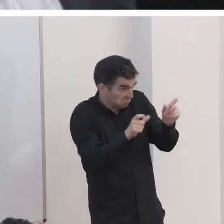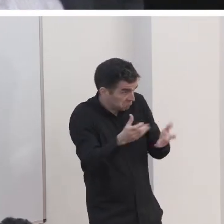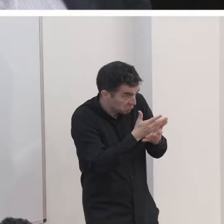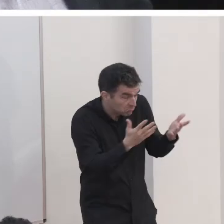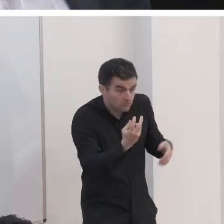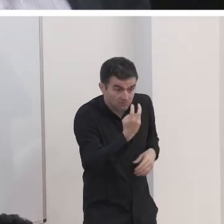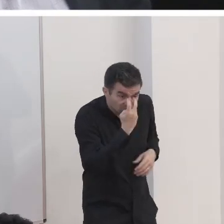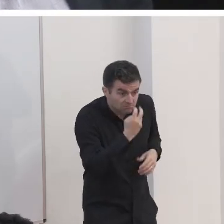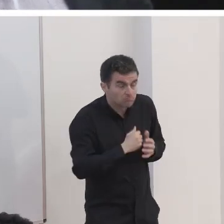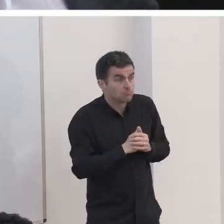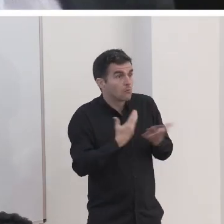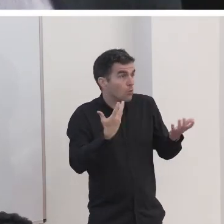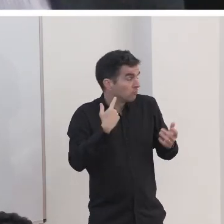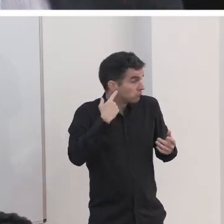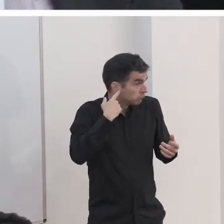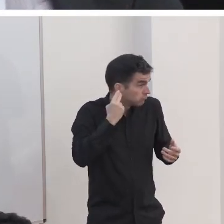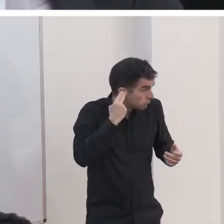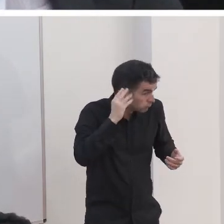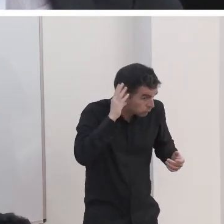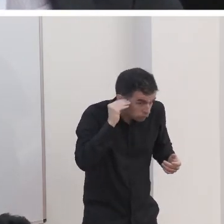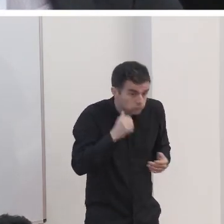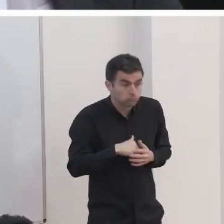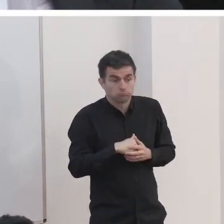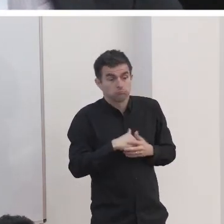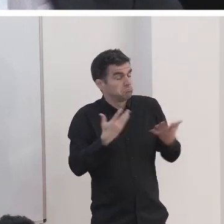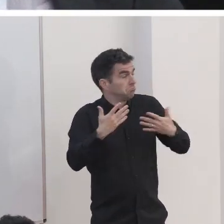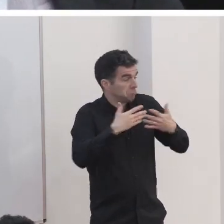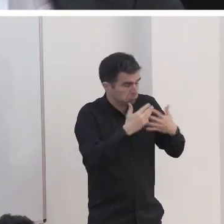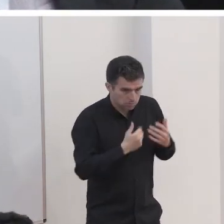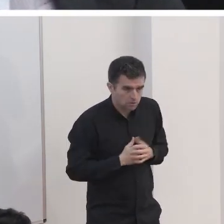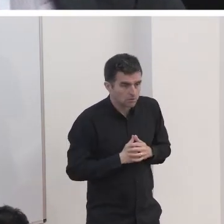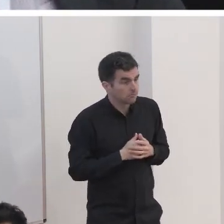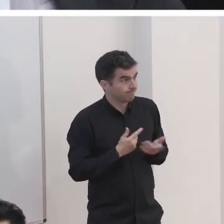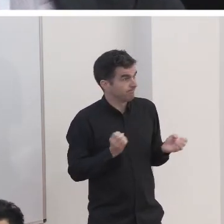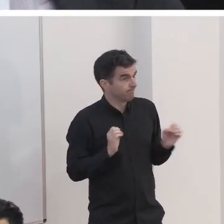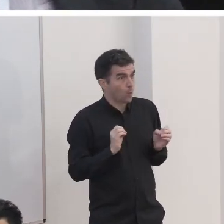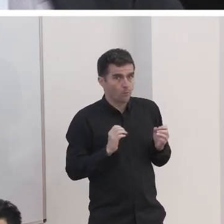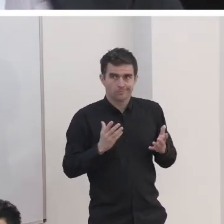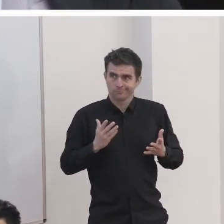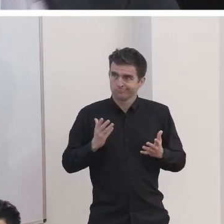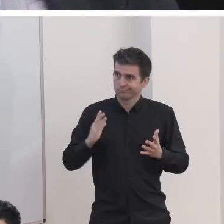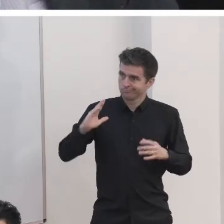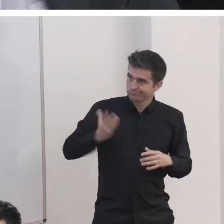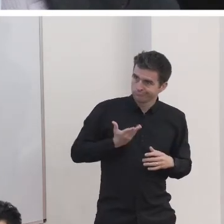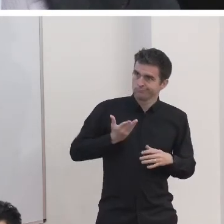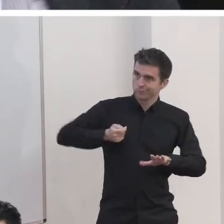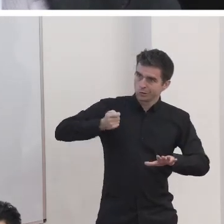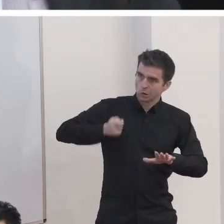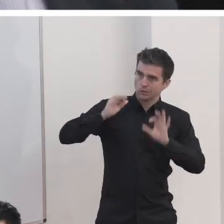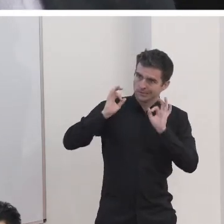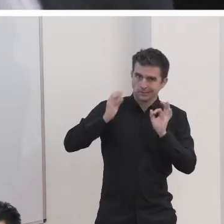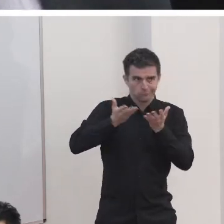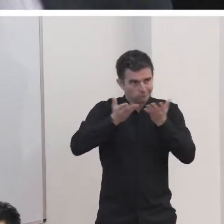our court system as it is. This is something we've amplified with all institutions